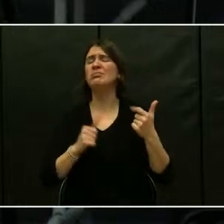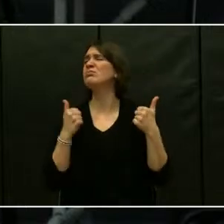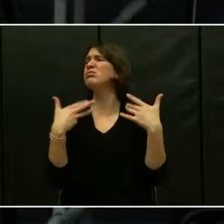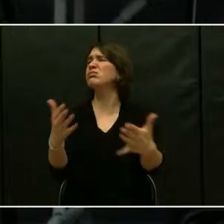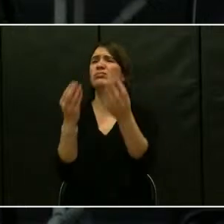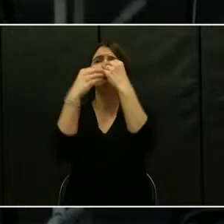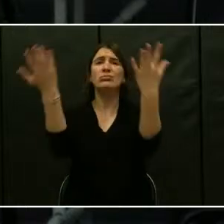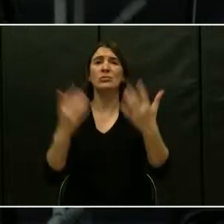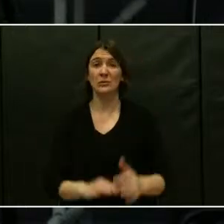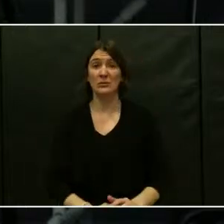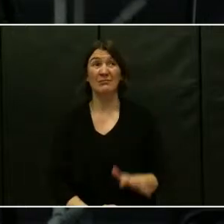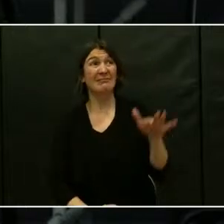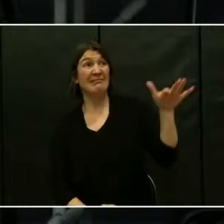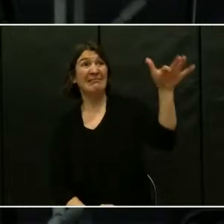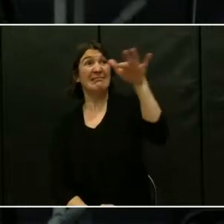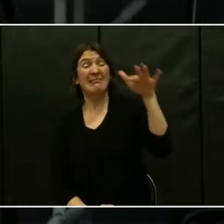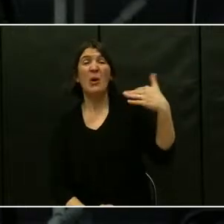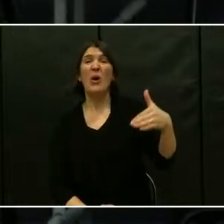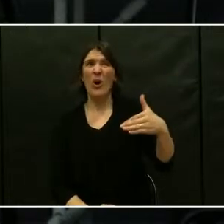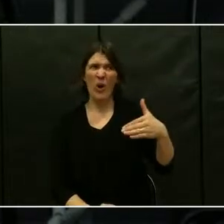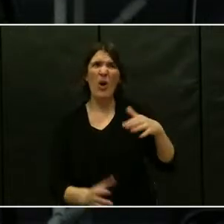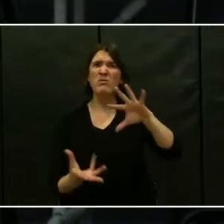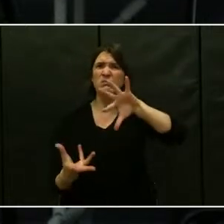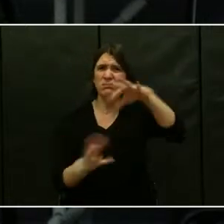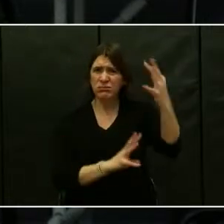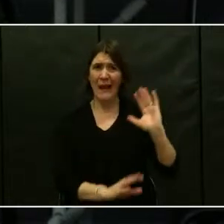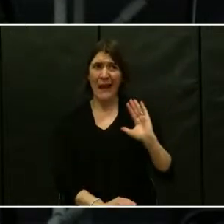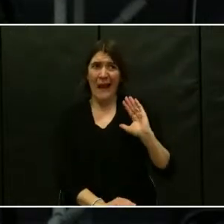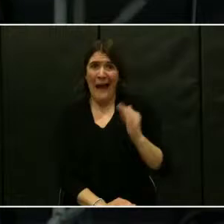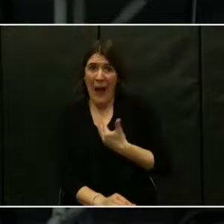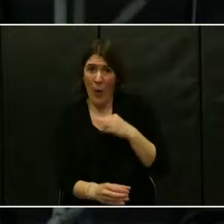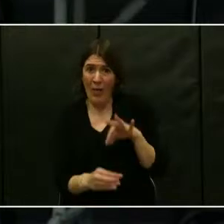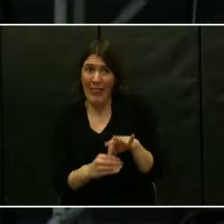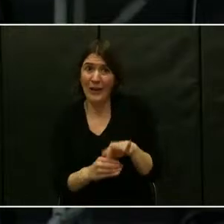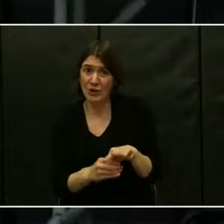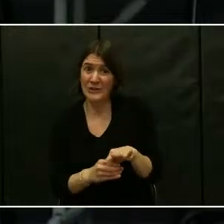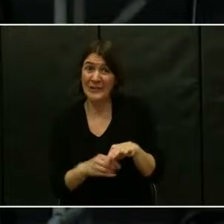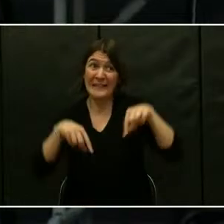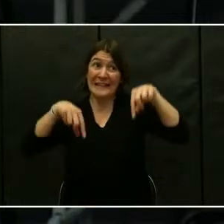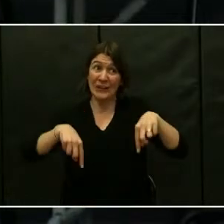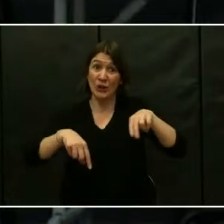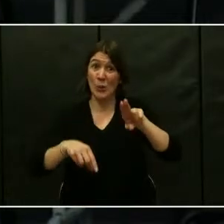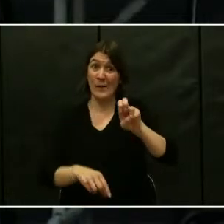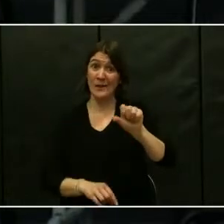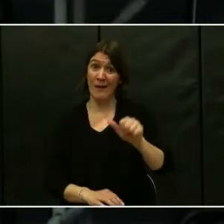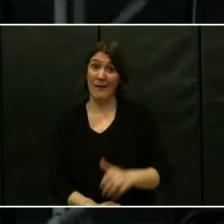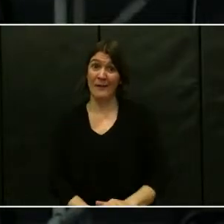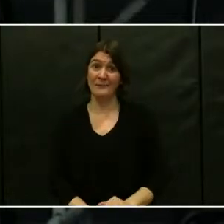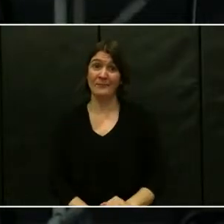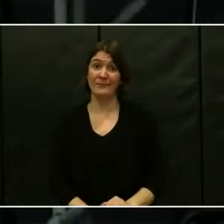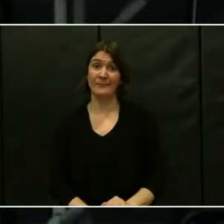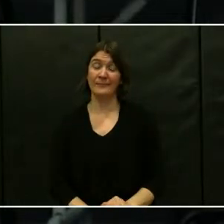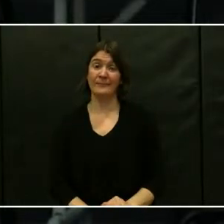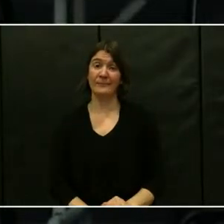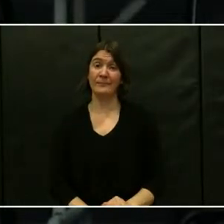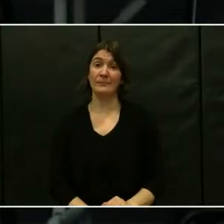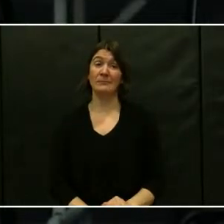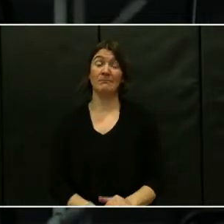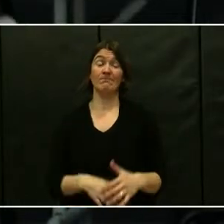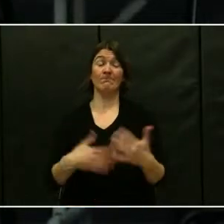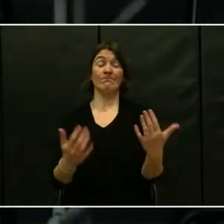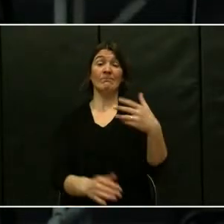elections these men are interfering in our own elections here at home